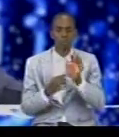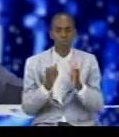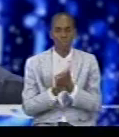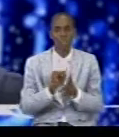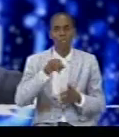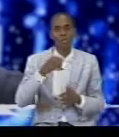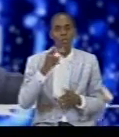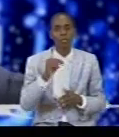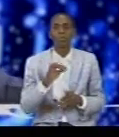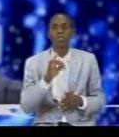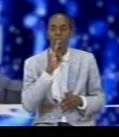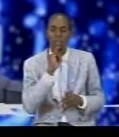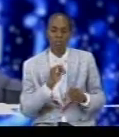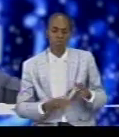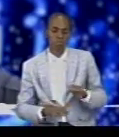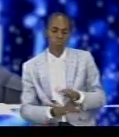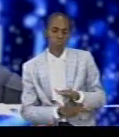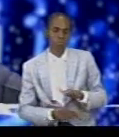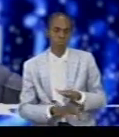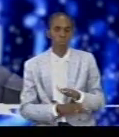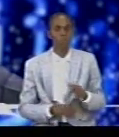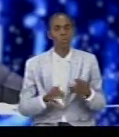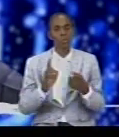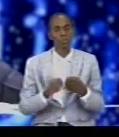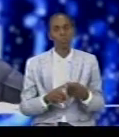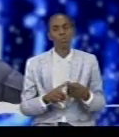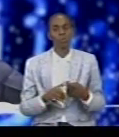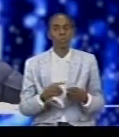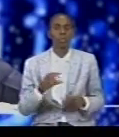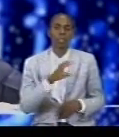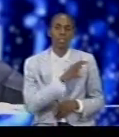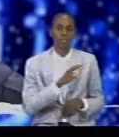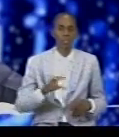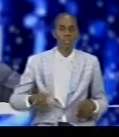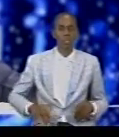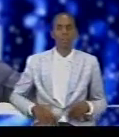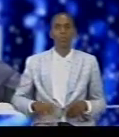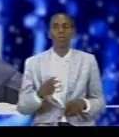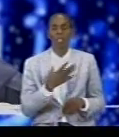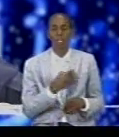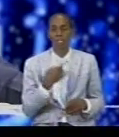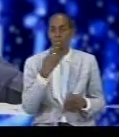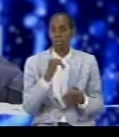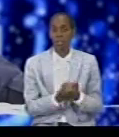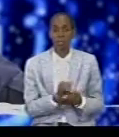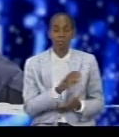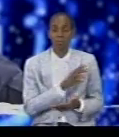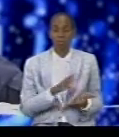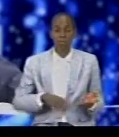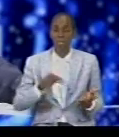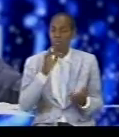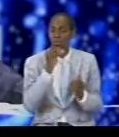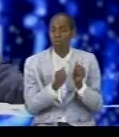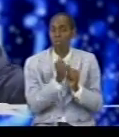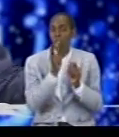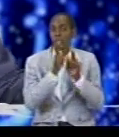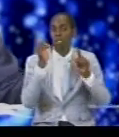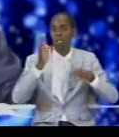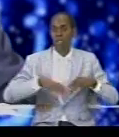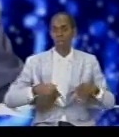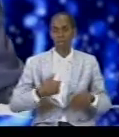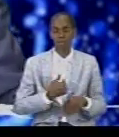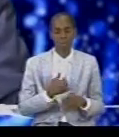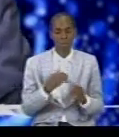The response he got was so clear. He said it, that he is greater than me, his shoe lashed, I cannot even